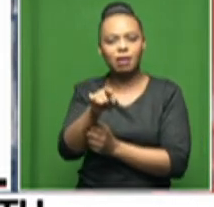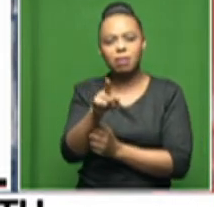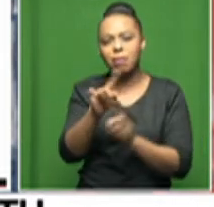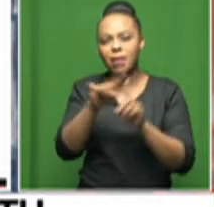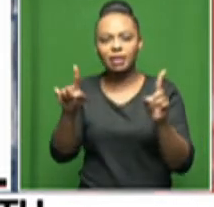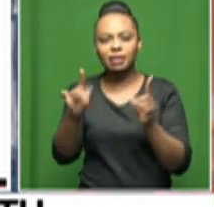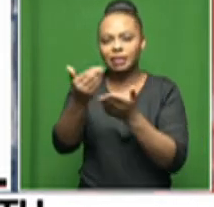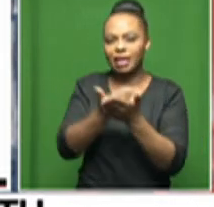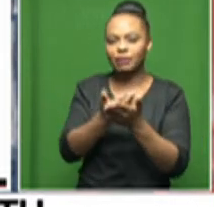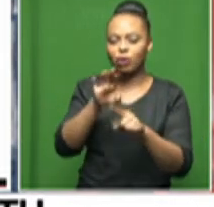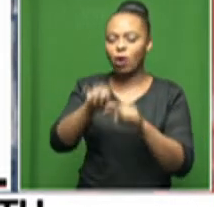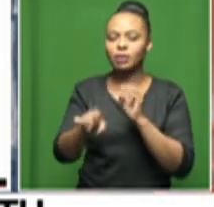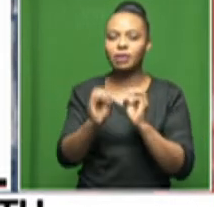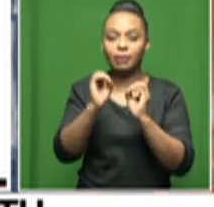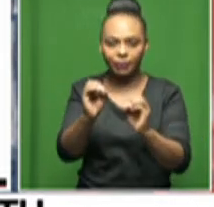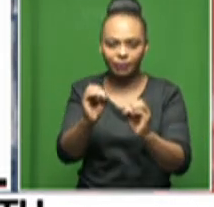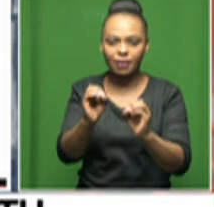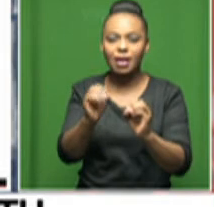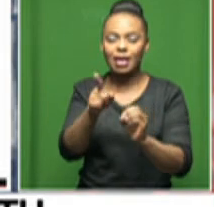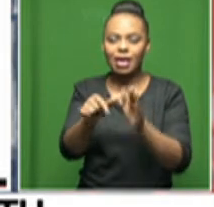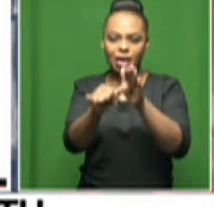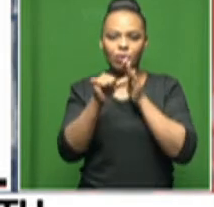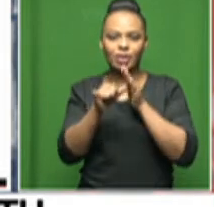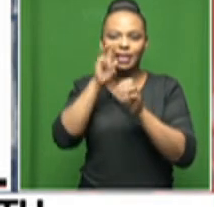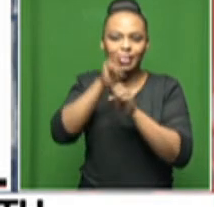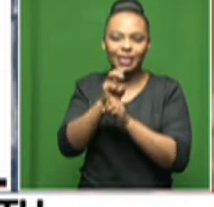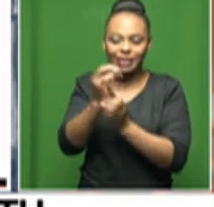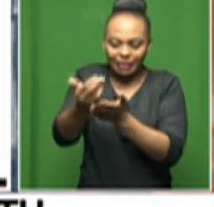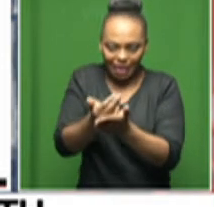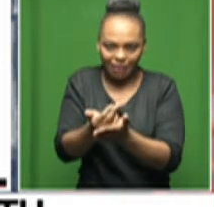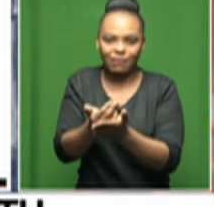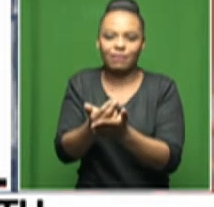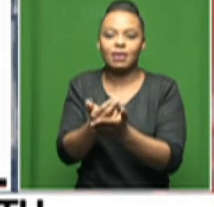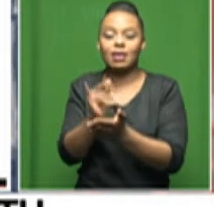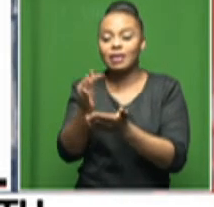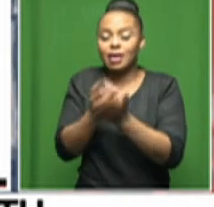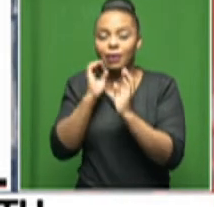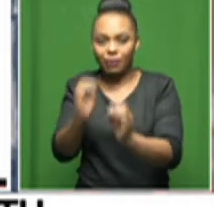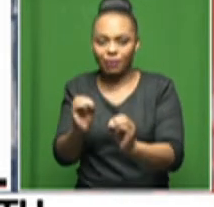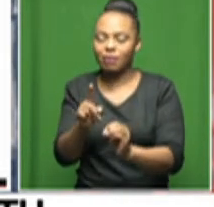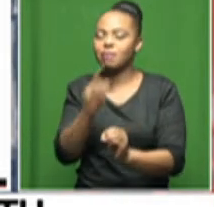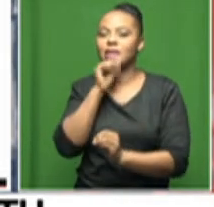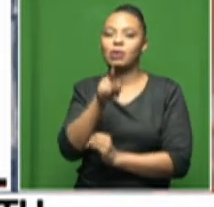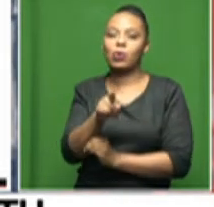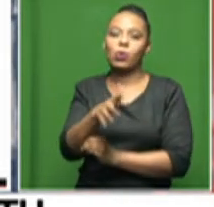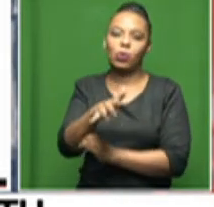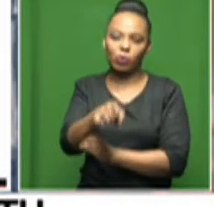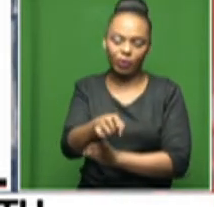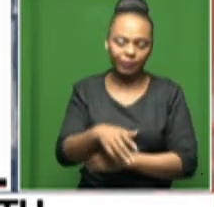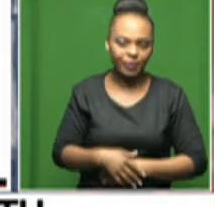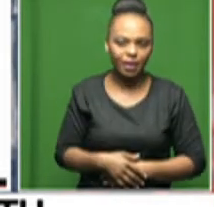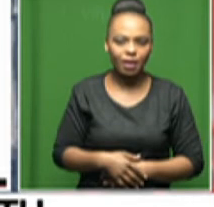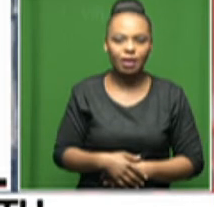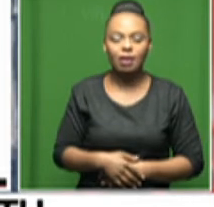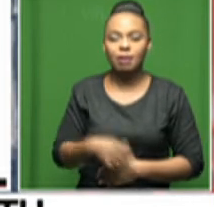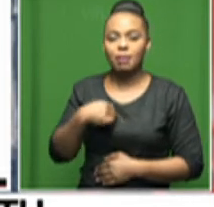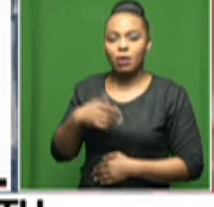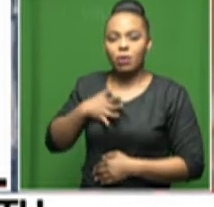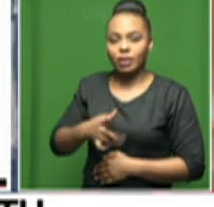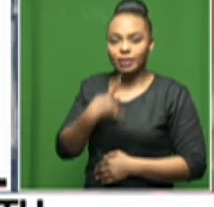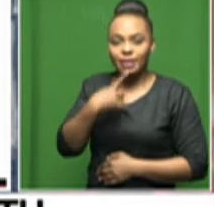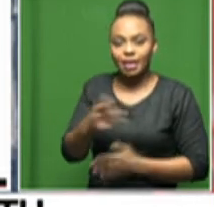safety signal observed. So that's very important. We always have to have safe vaccines. So I'm just going to give you a high level. I want to say that the ensemble study, as